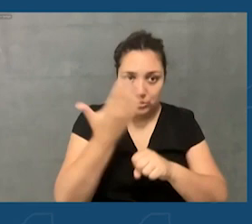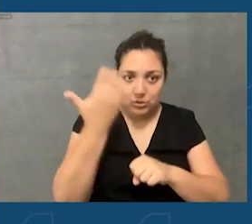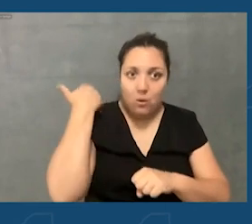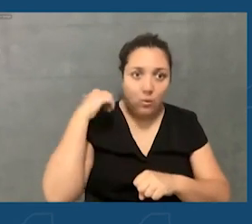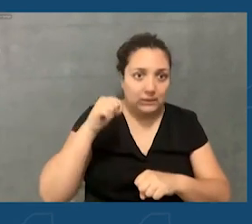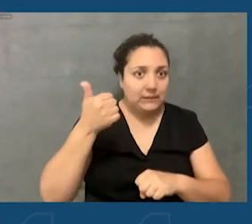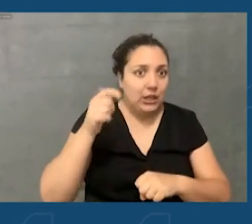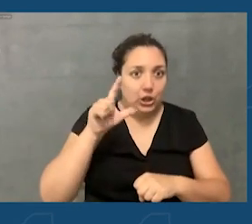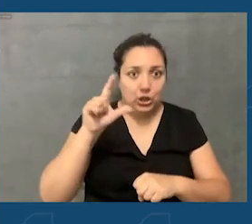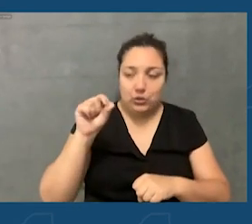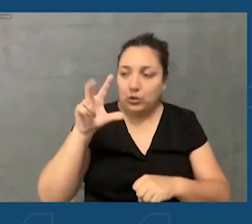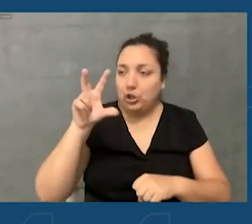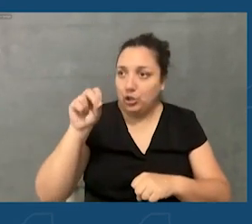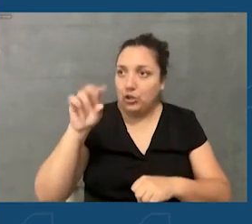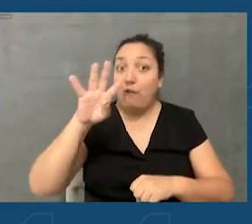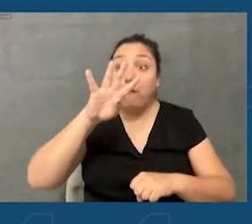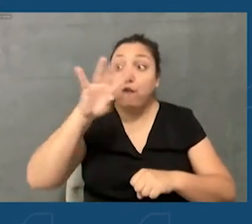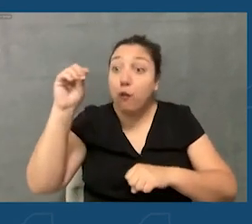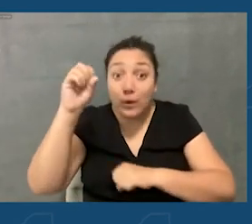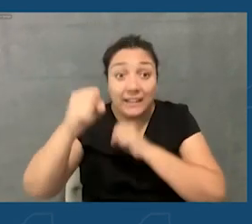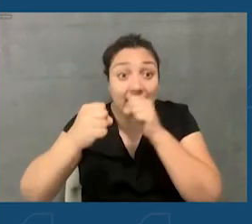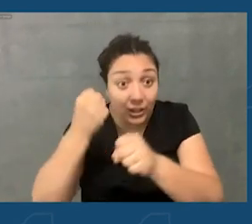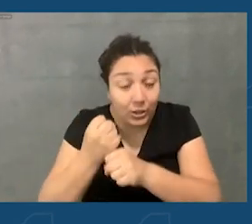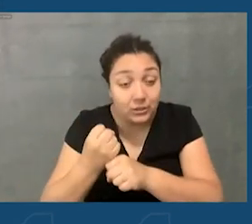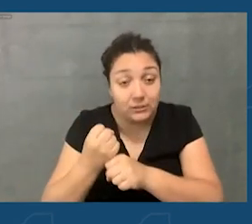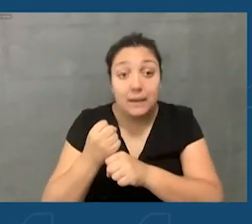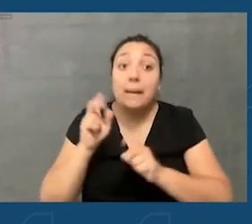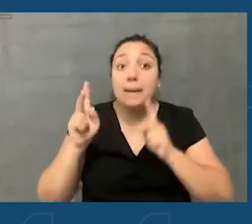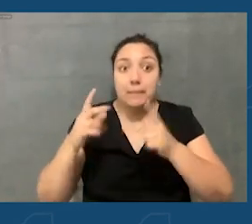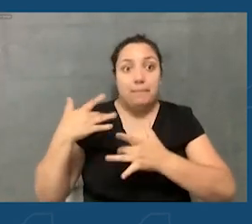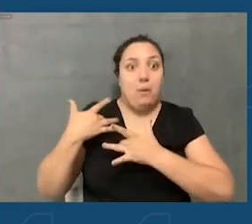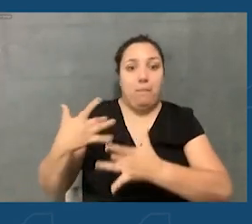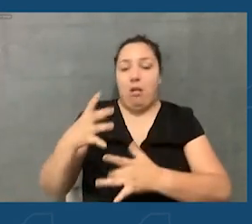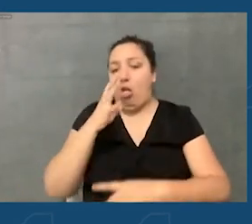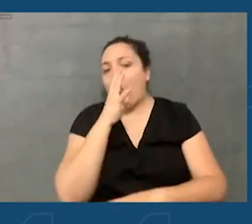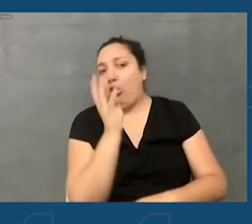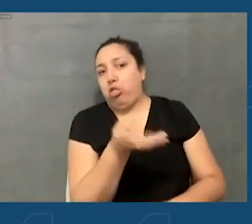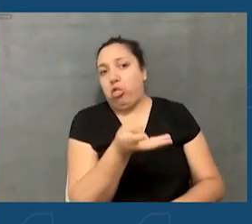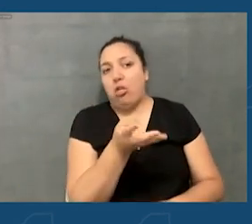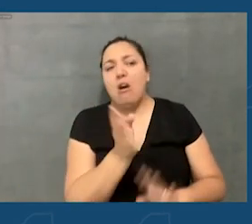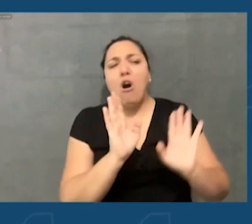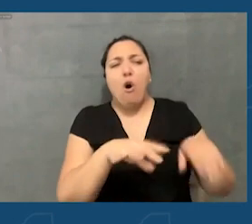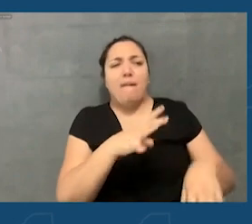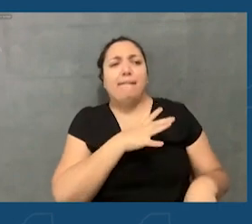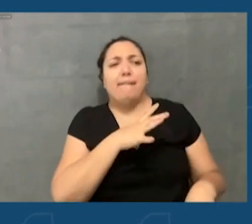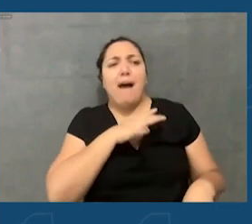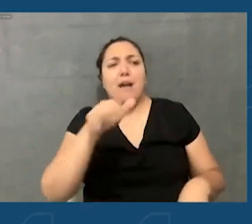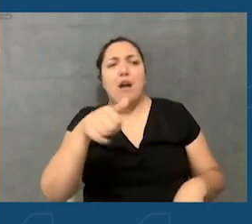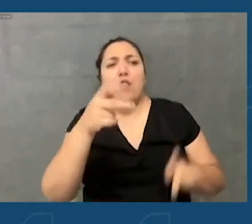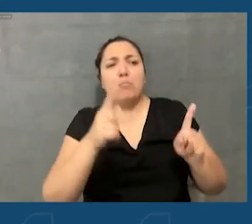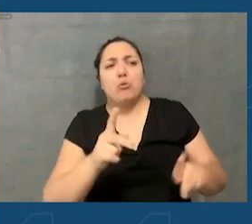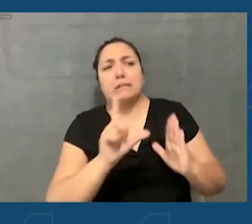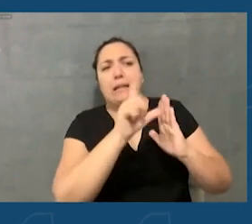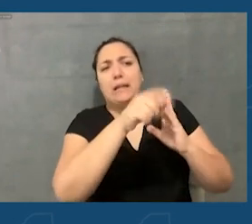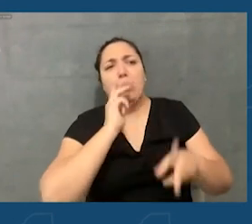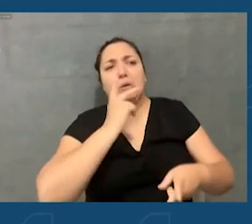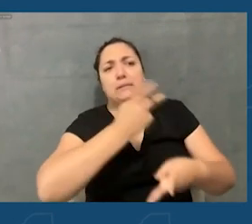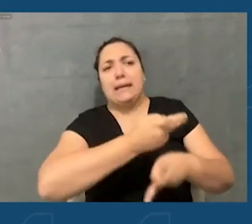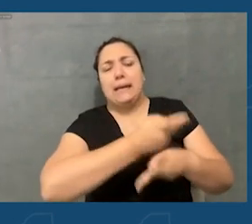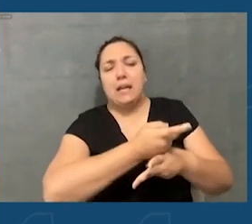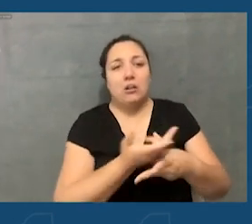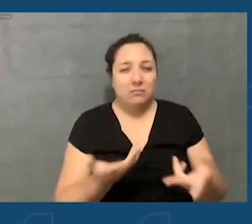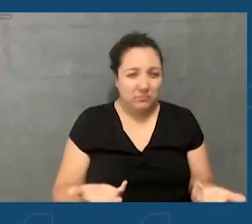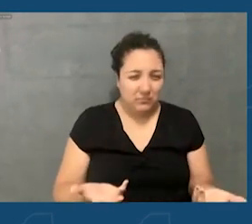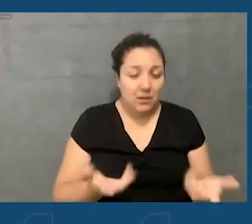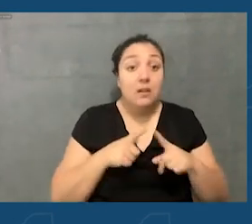40 years, people have essentially ignored the problem. They've kicked the can down the road. So what makes today so very, very special is that